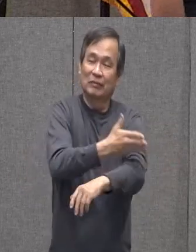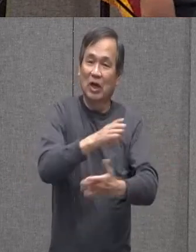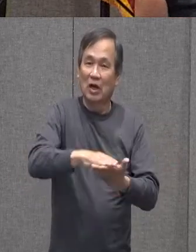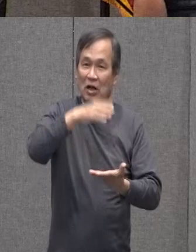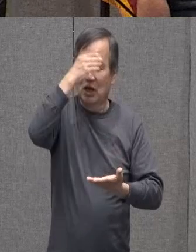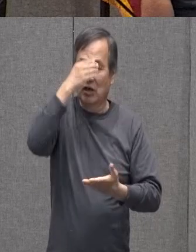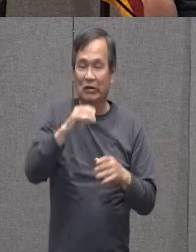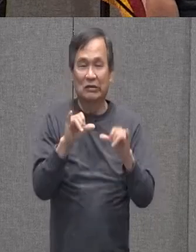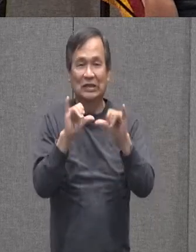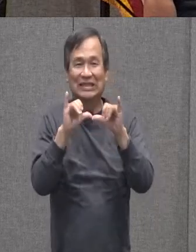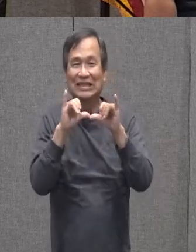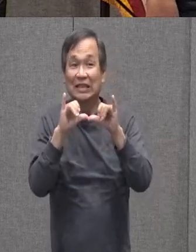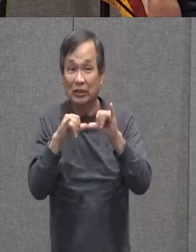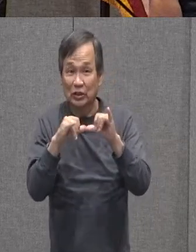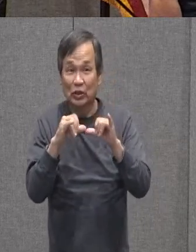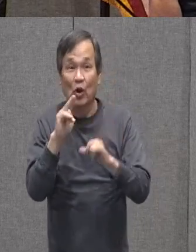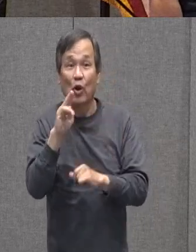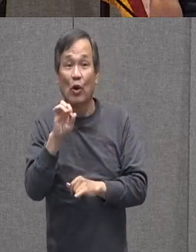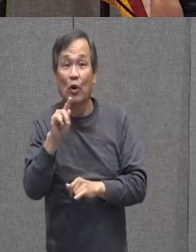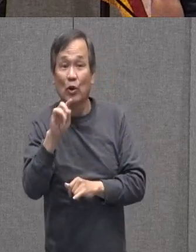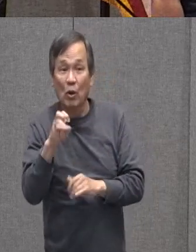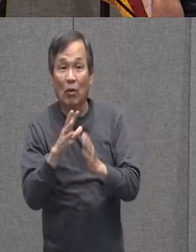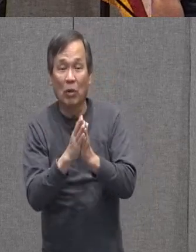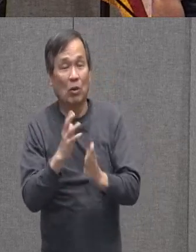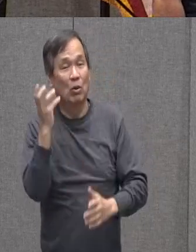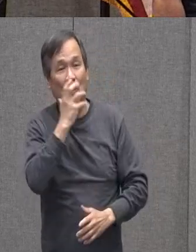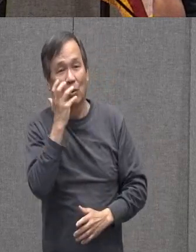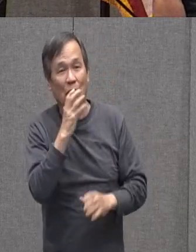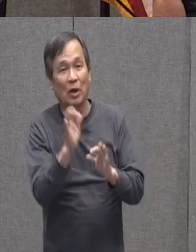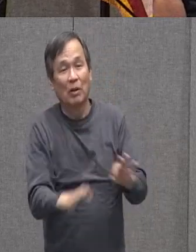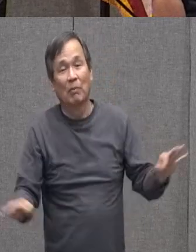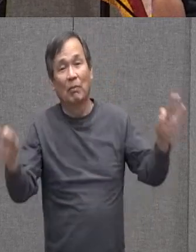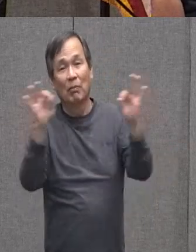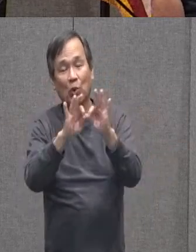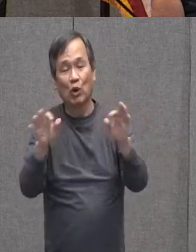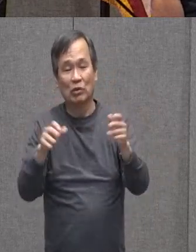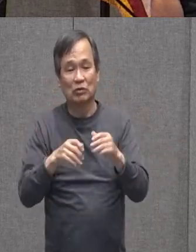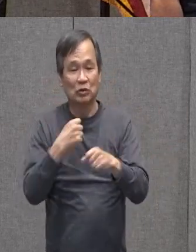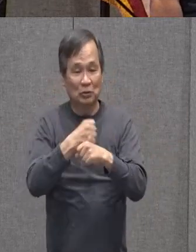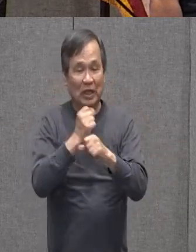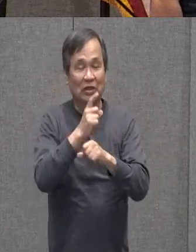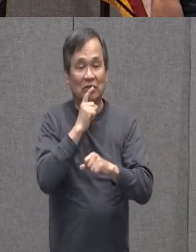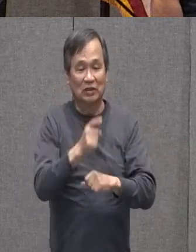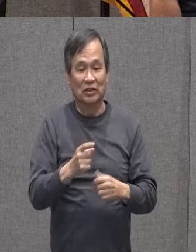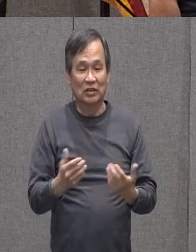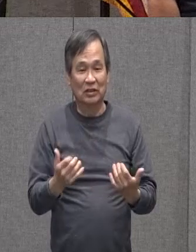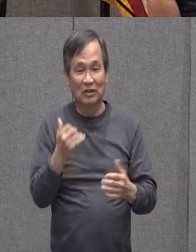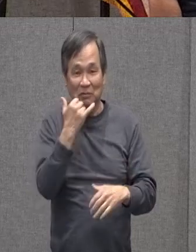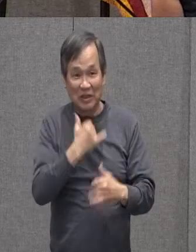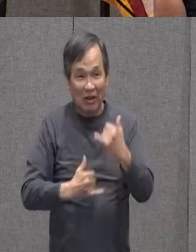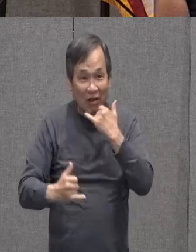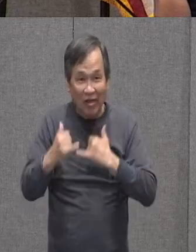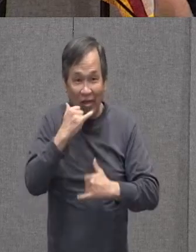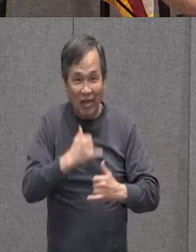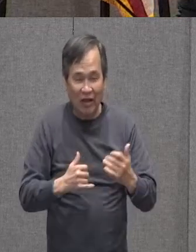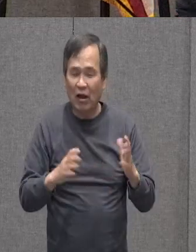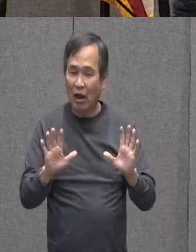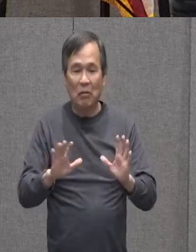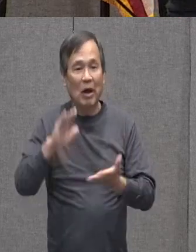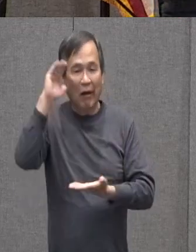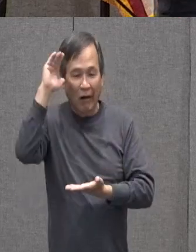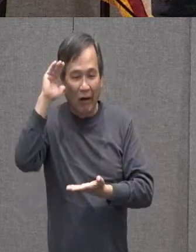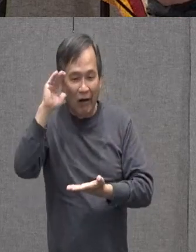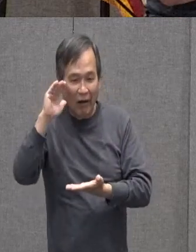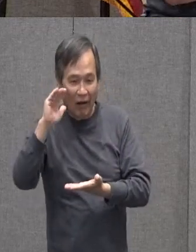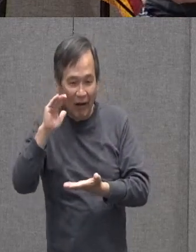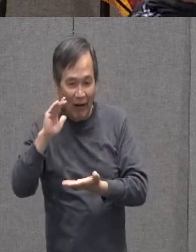engineering notebooks are very important to keep track so that you don't make the same mistake twice. Exactly. And then going off of